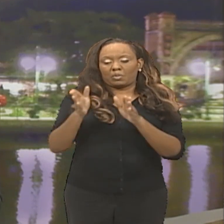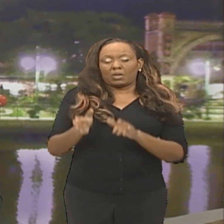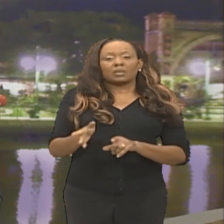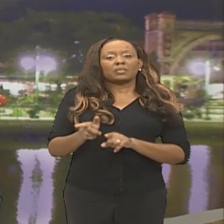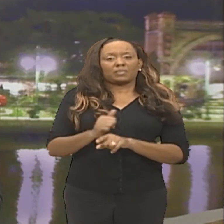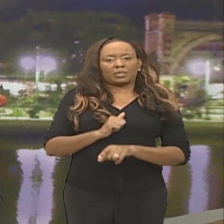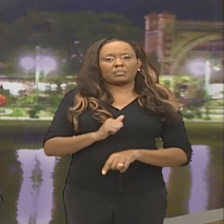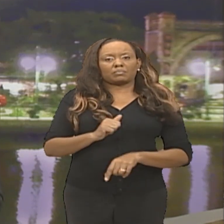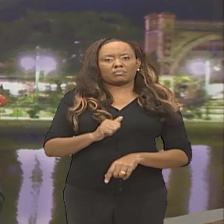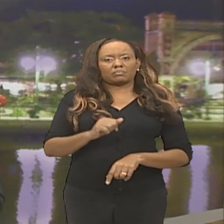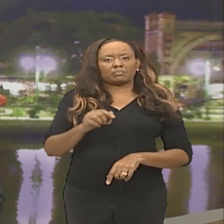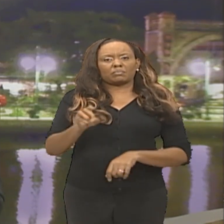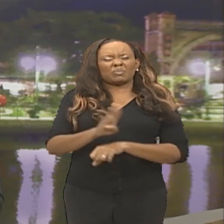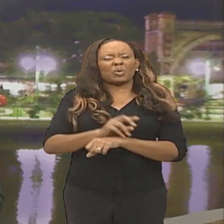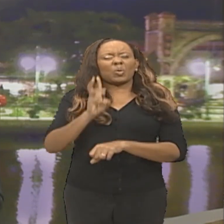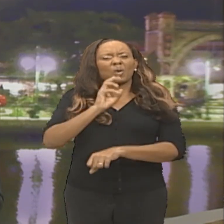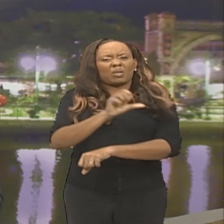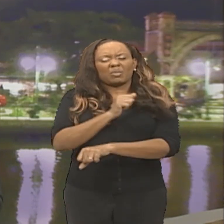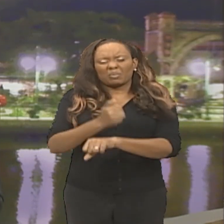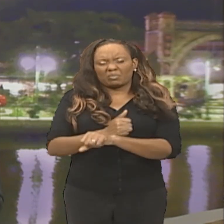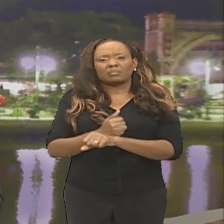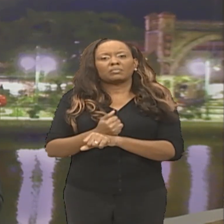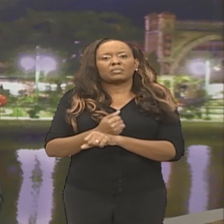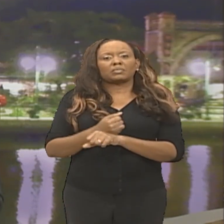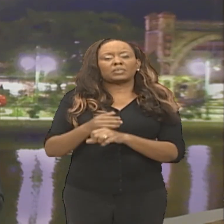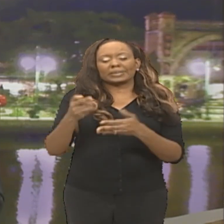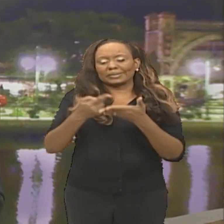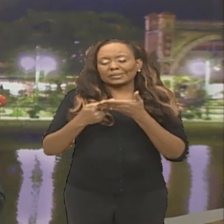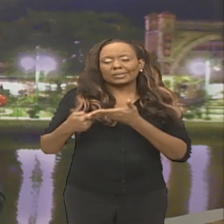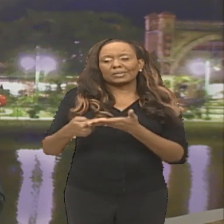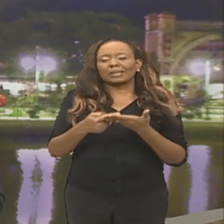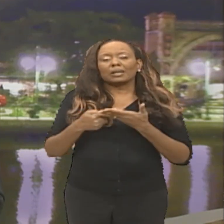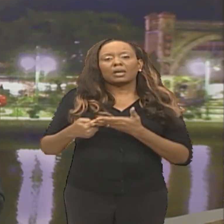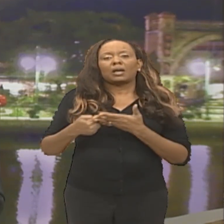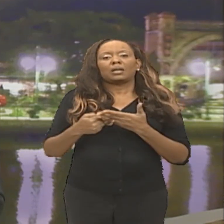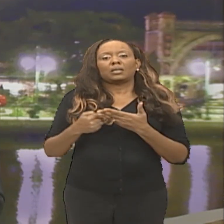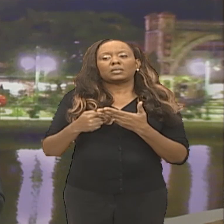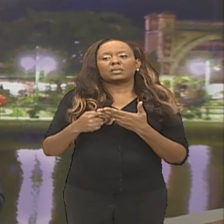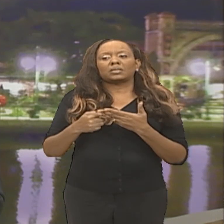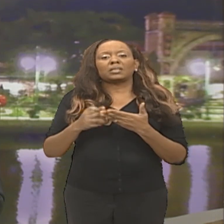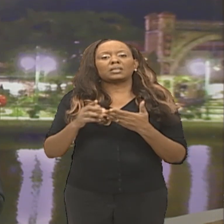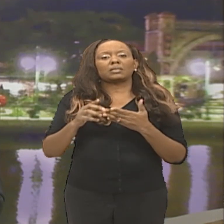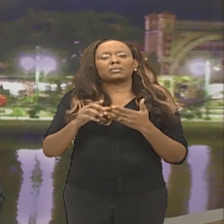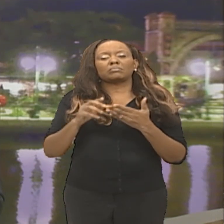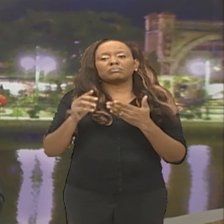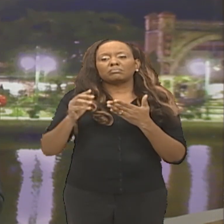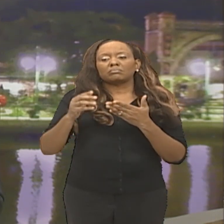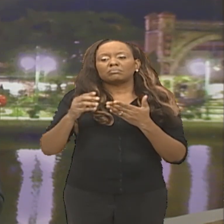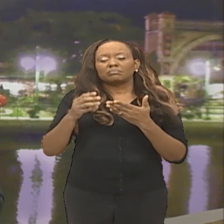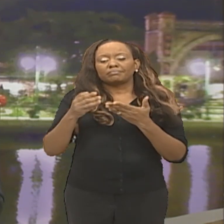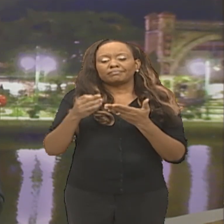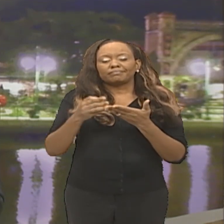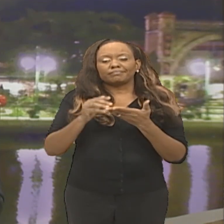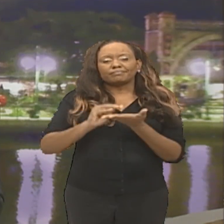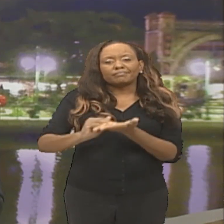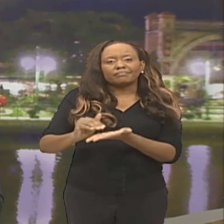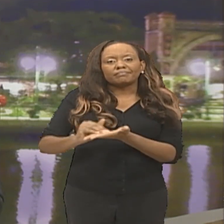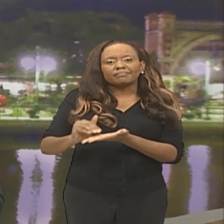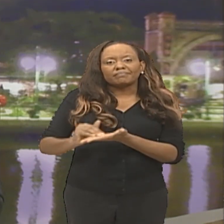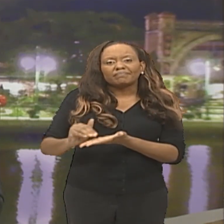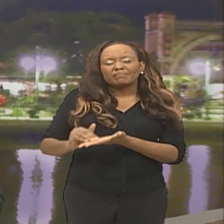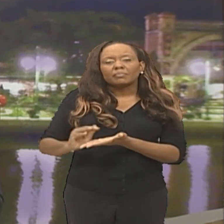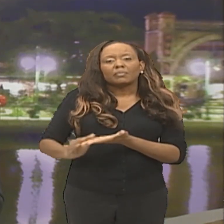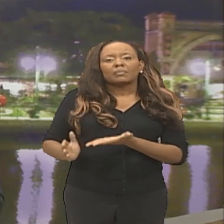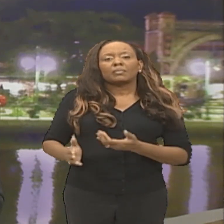authority today to discuss government's ongoing restructuring exercise. Joined by other members of the board, Mrs. Worrell told the over